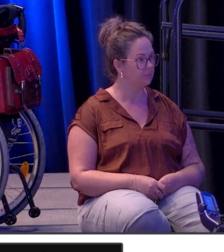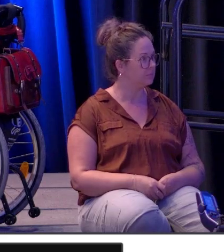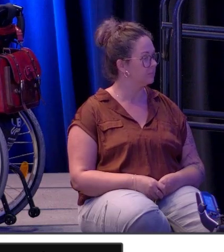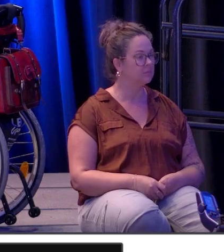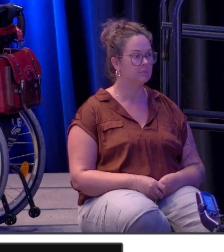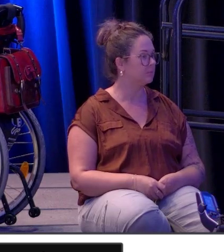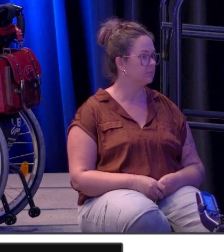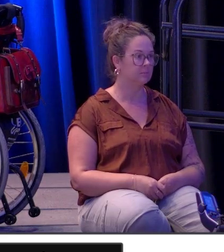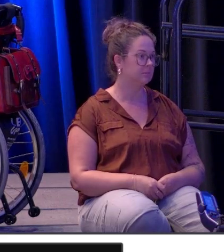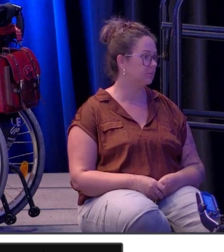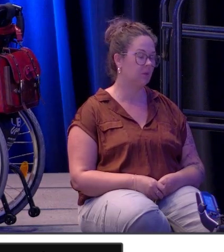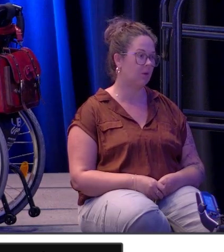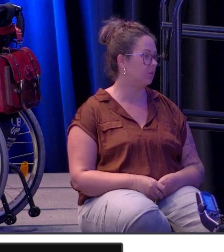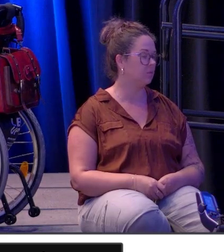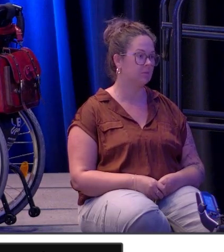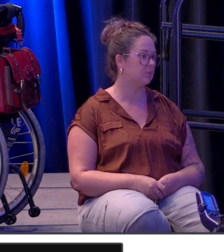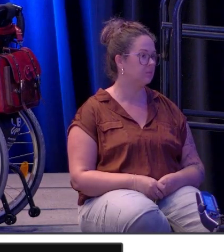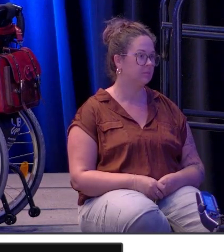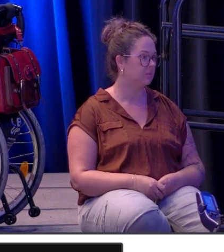Yeah.